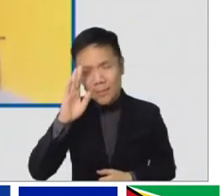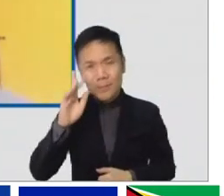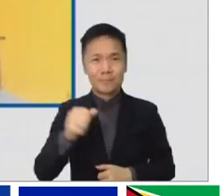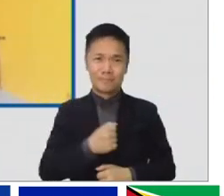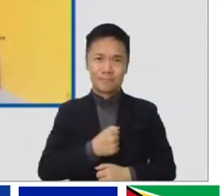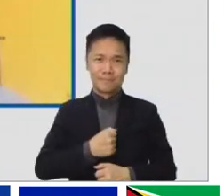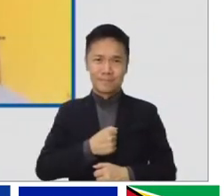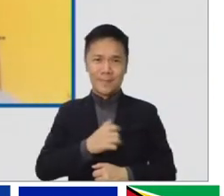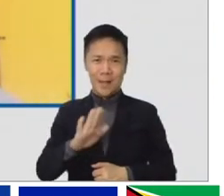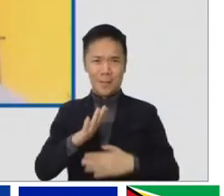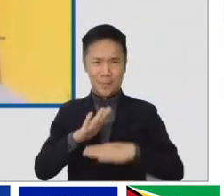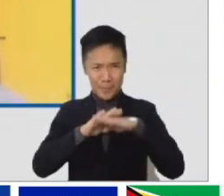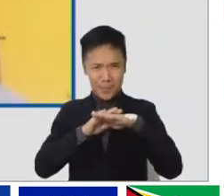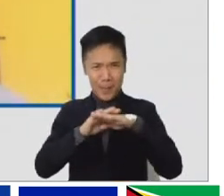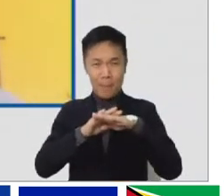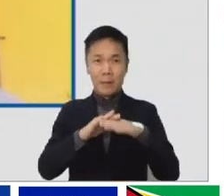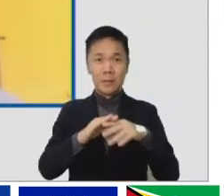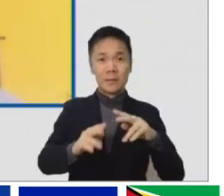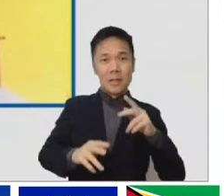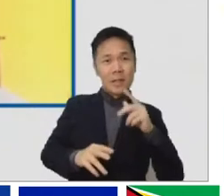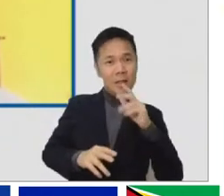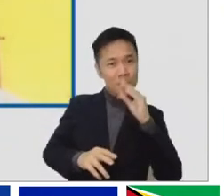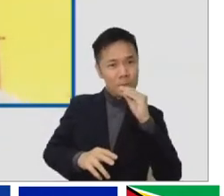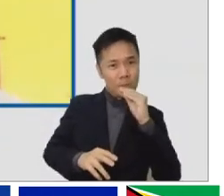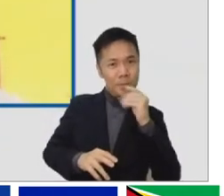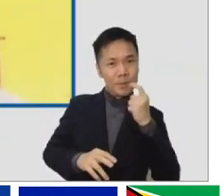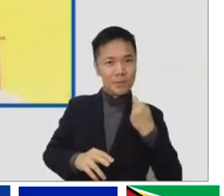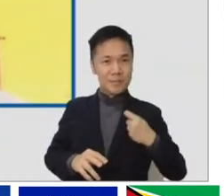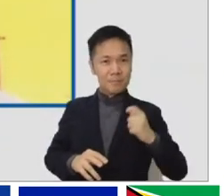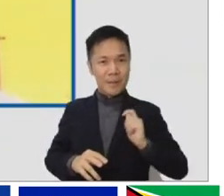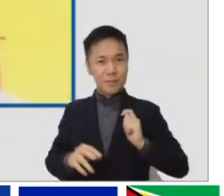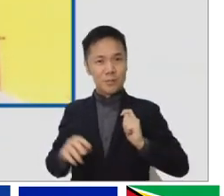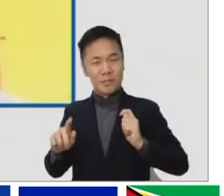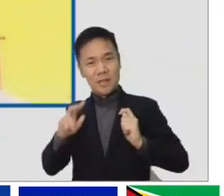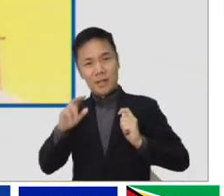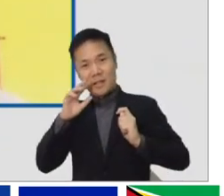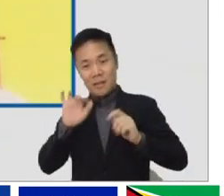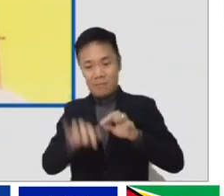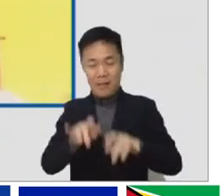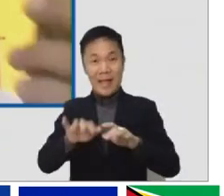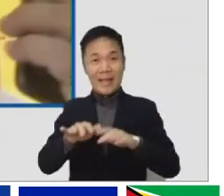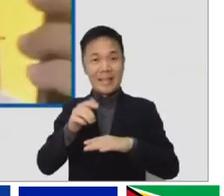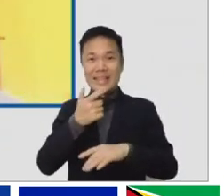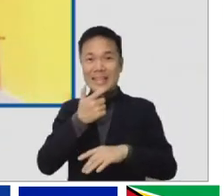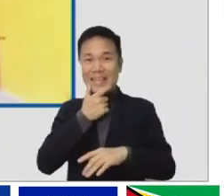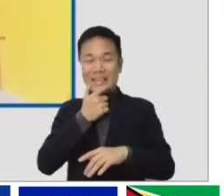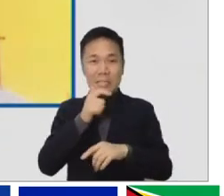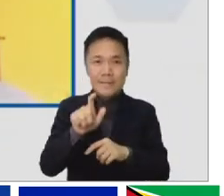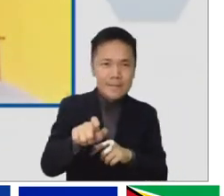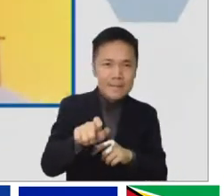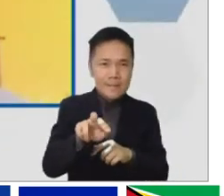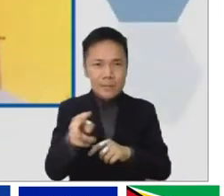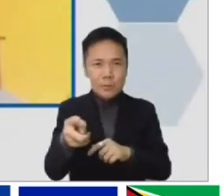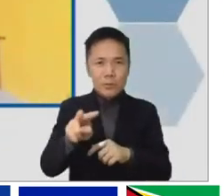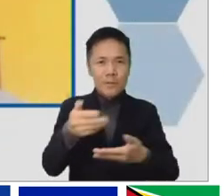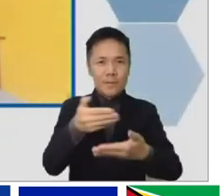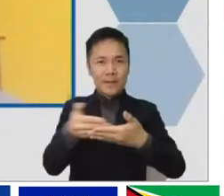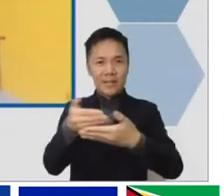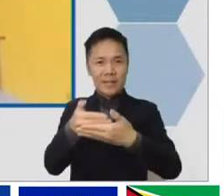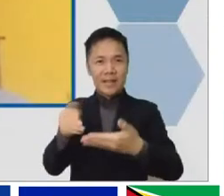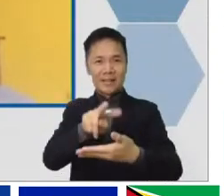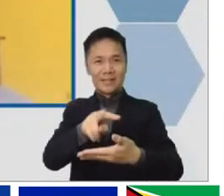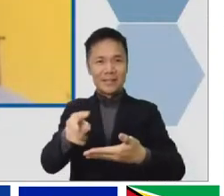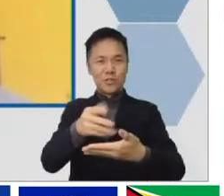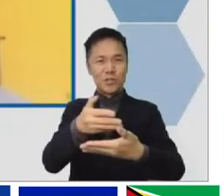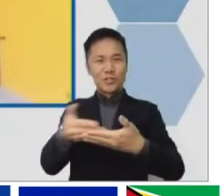and on my keyboard, and so that I don't hear the Spanish or English translation in my ear. Thank